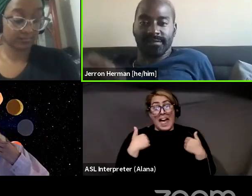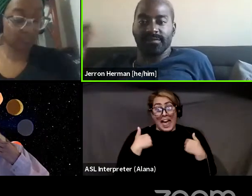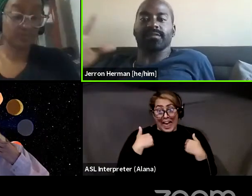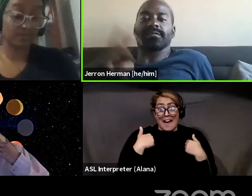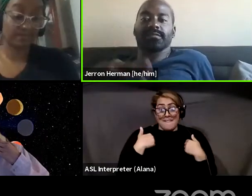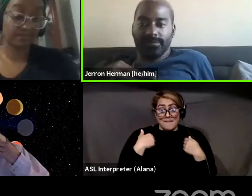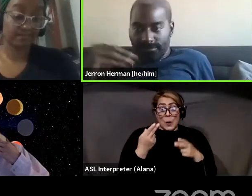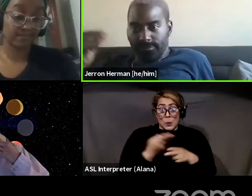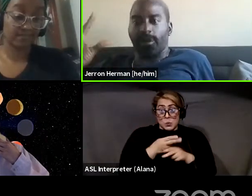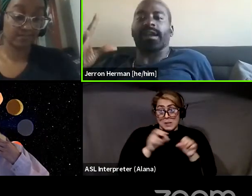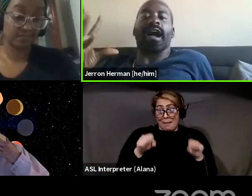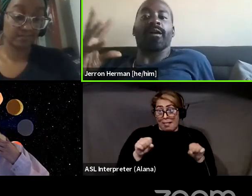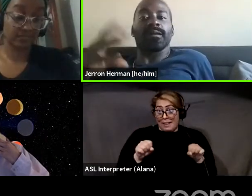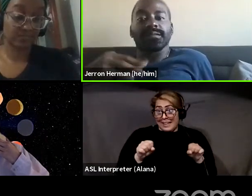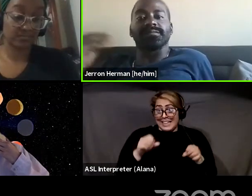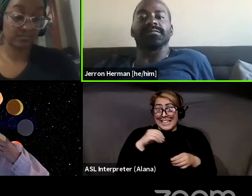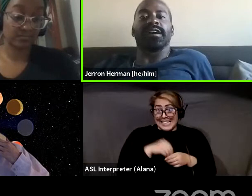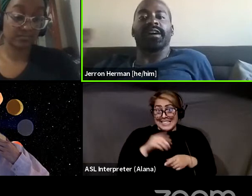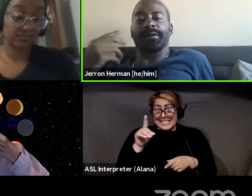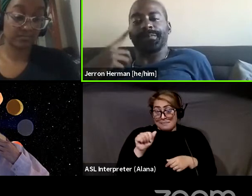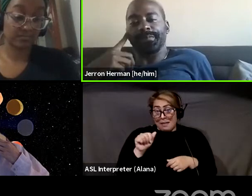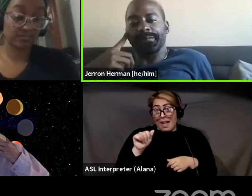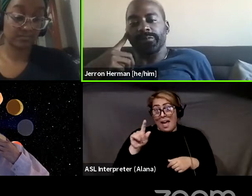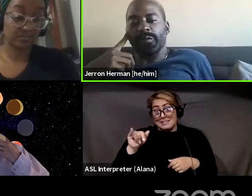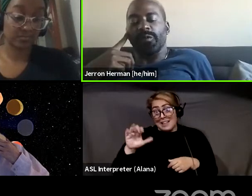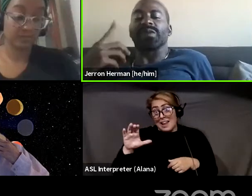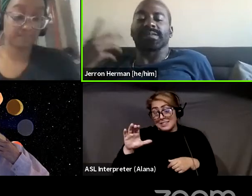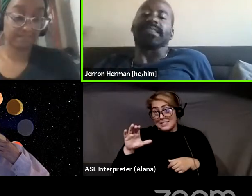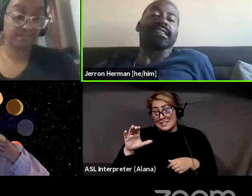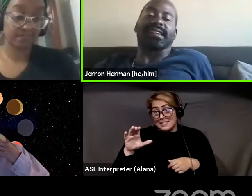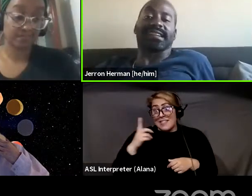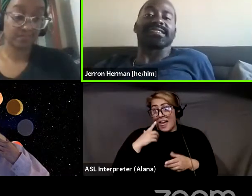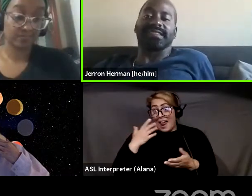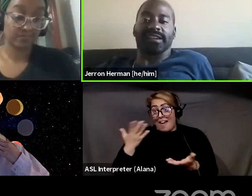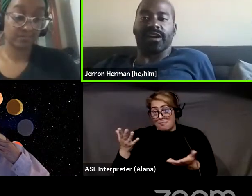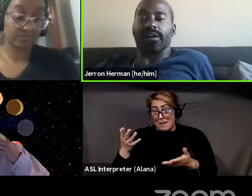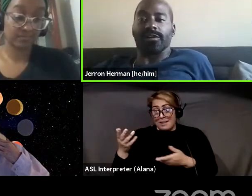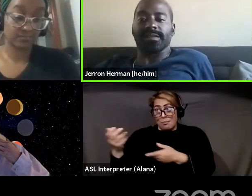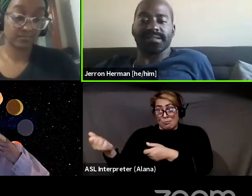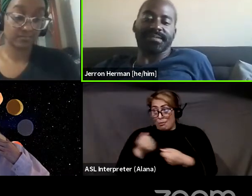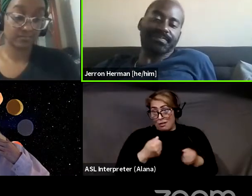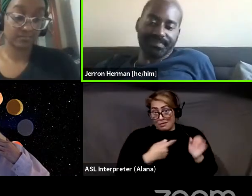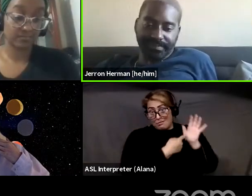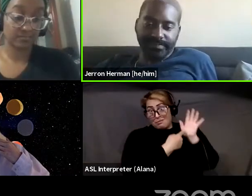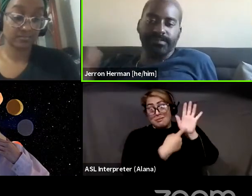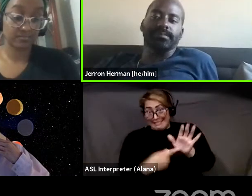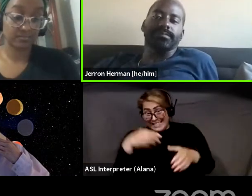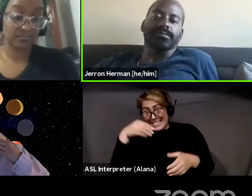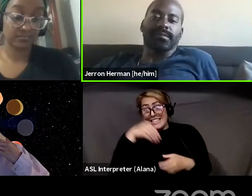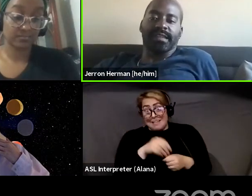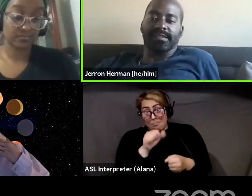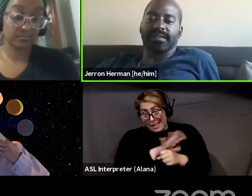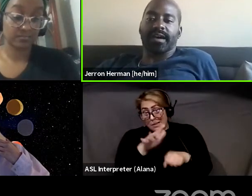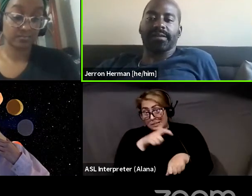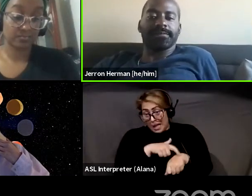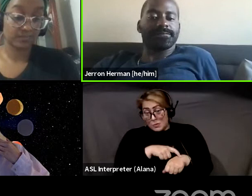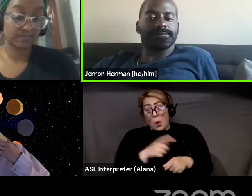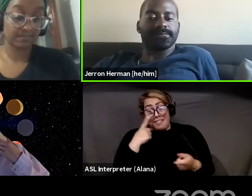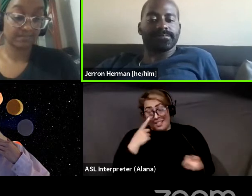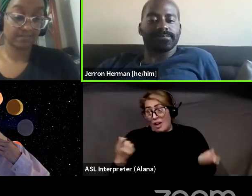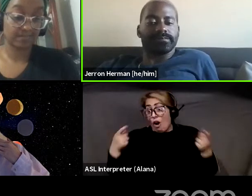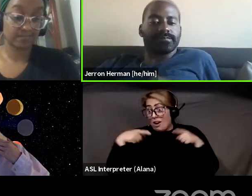being brought out, which makes me think that it isn't incongruous. End of